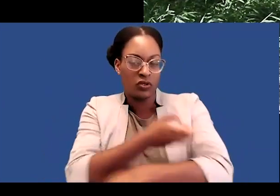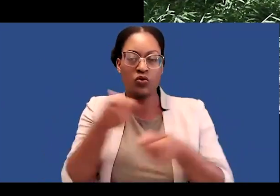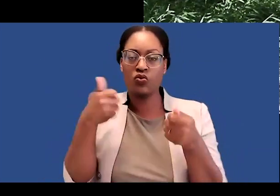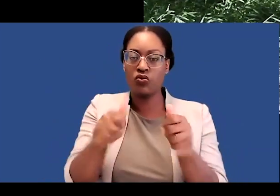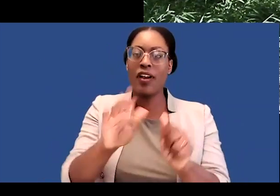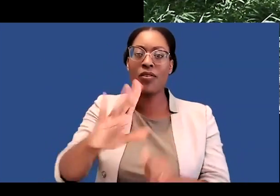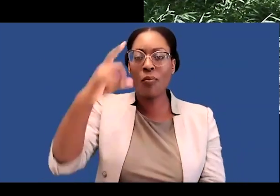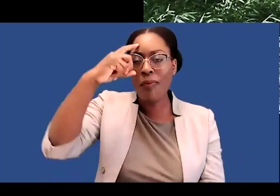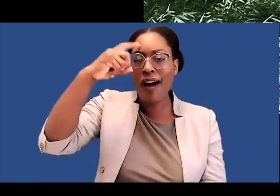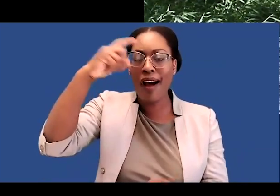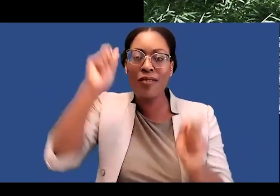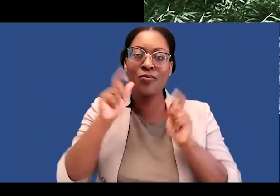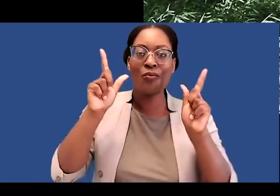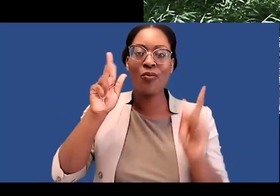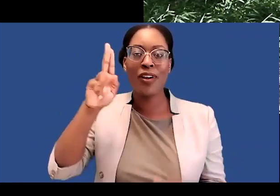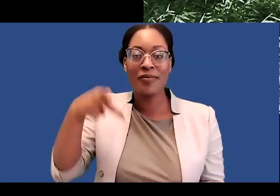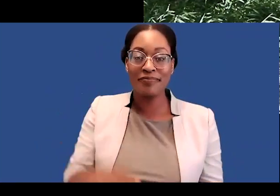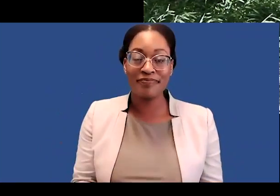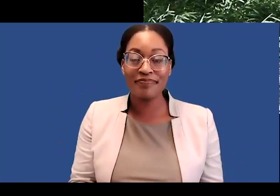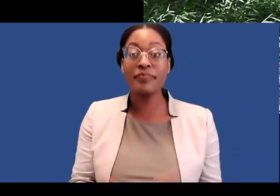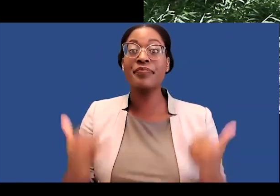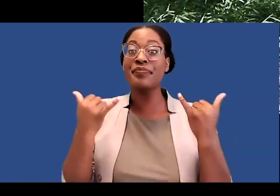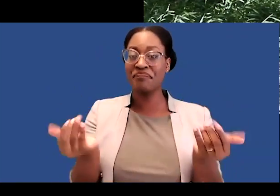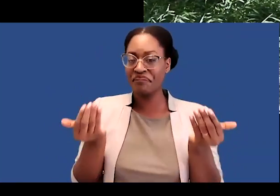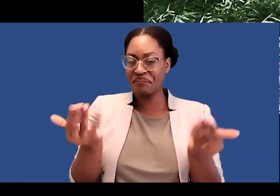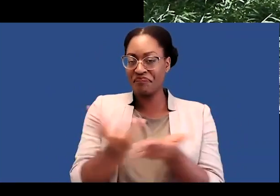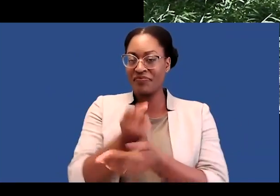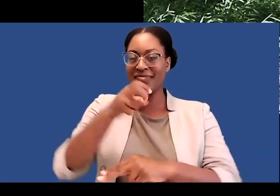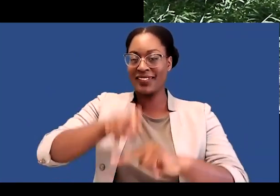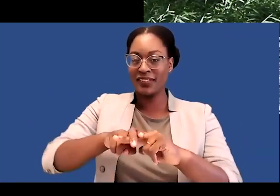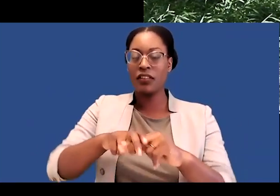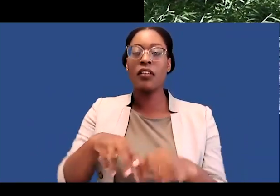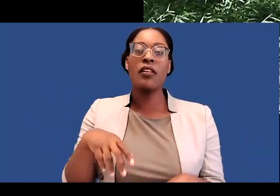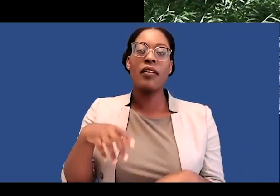position in Indian style or half lotus or full lotus.